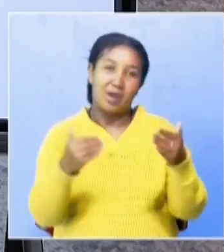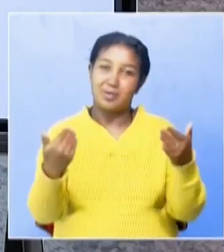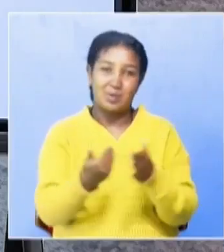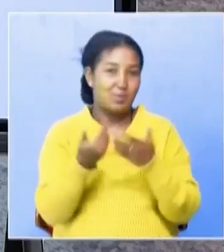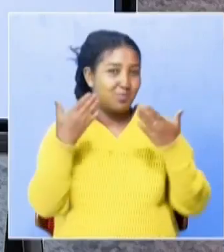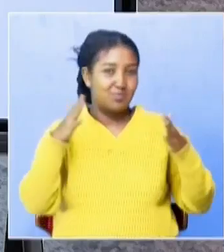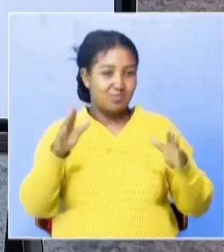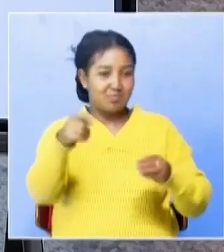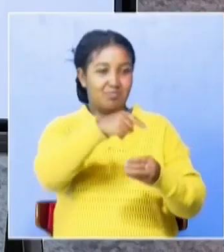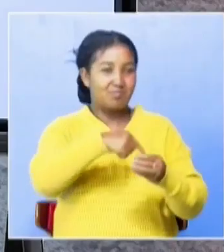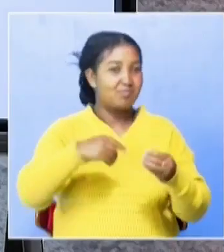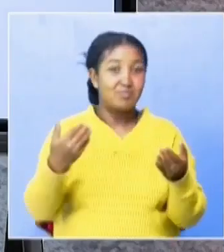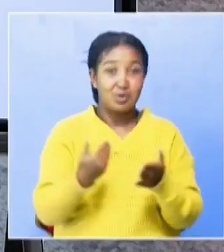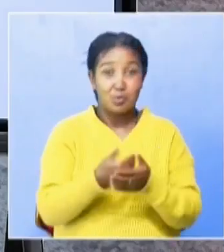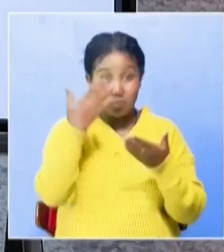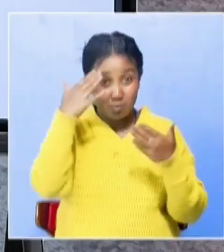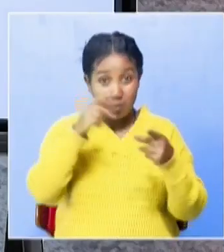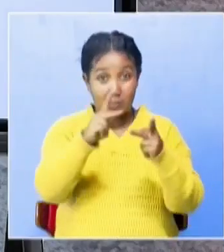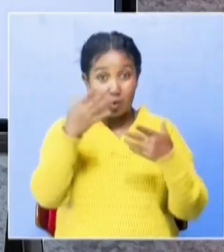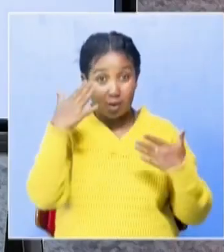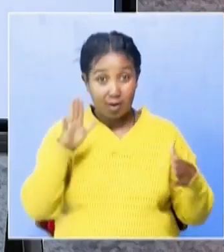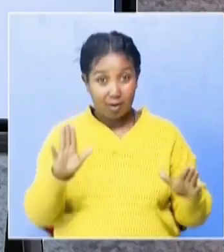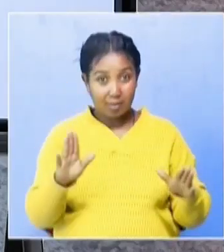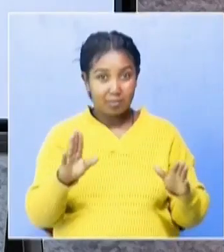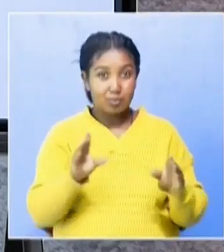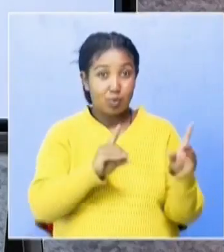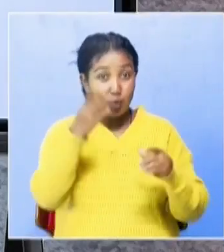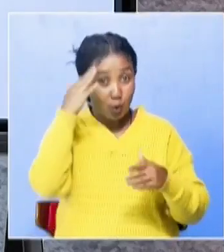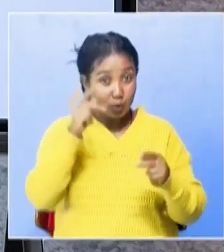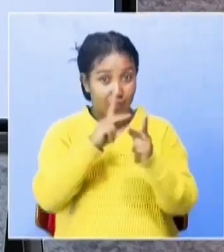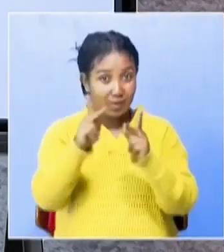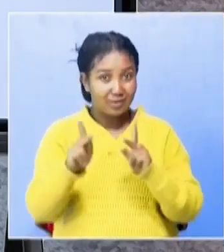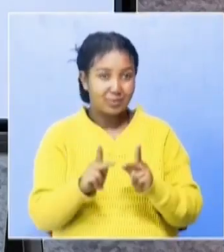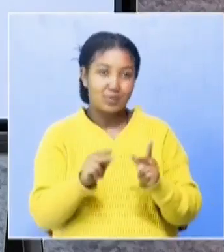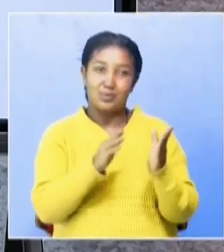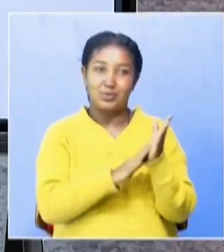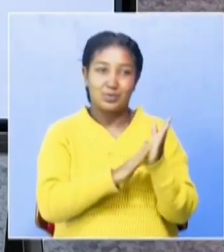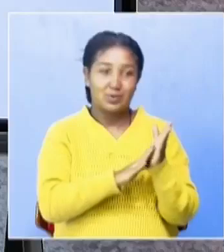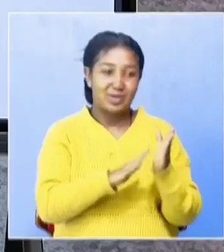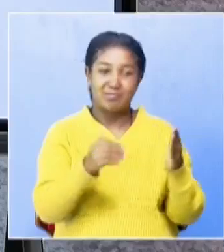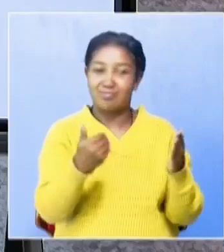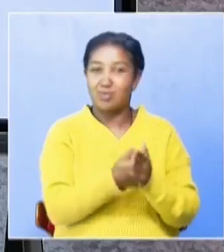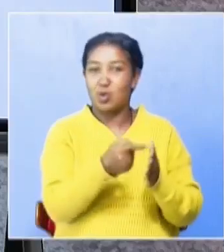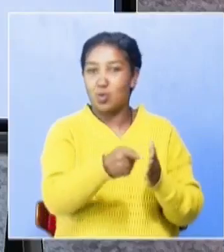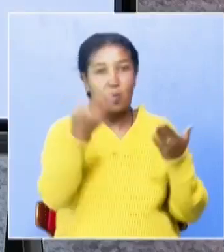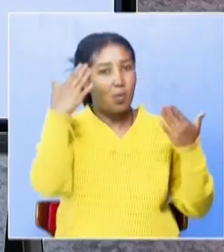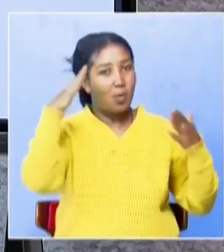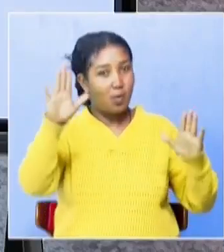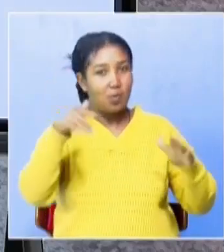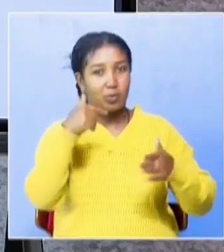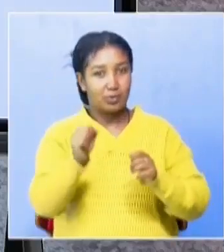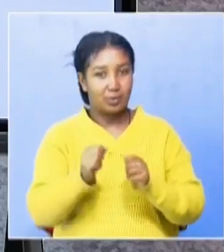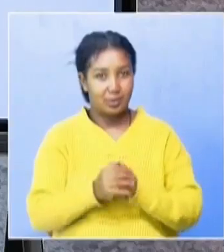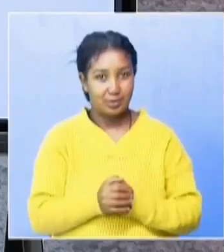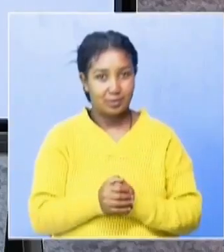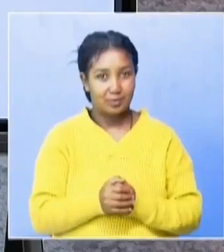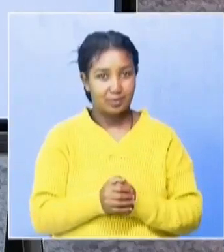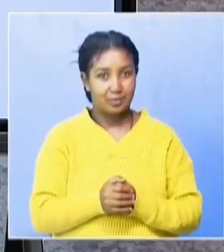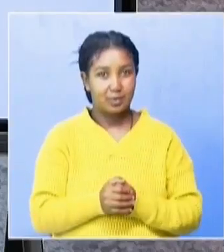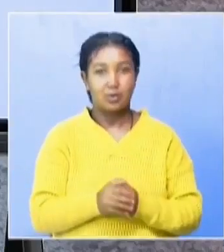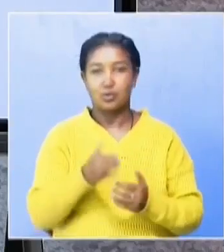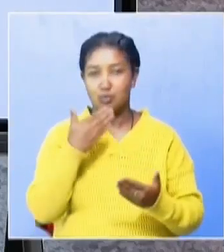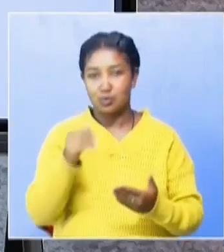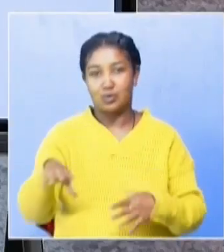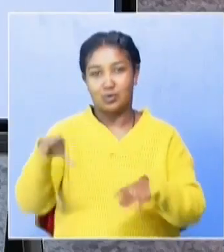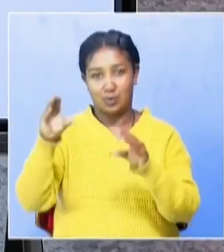for this area. If you are new or maybe if you don't know the direction, you can use such kinds of expressions. Good